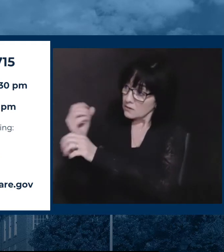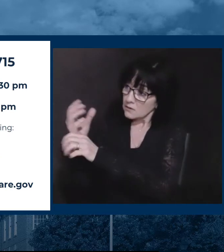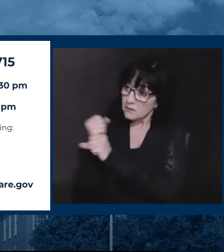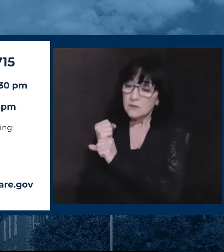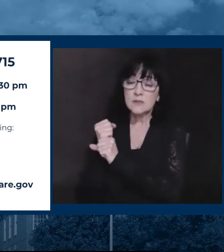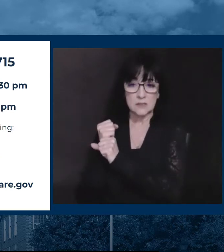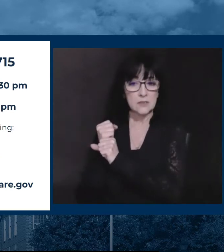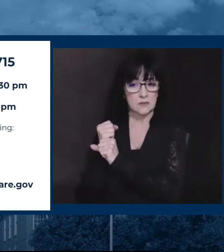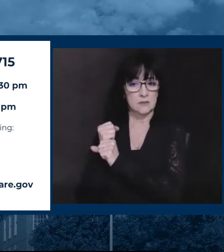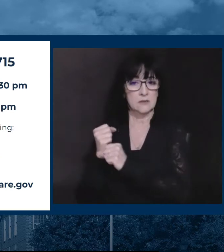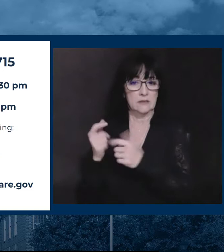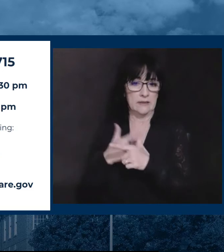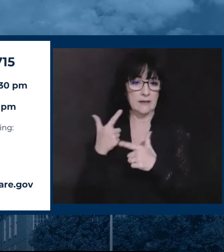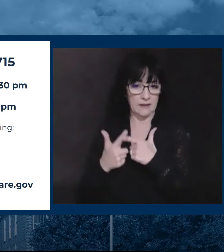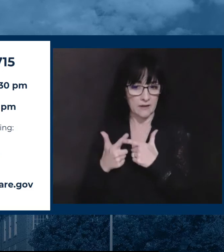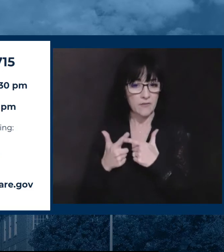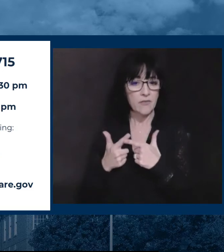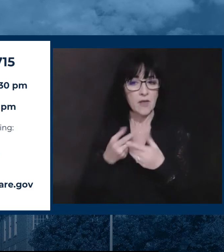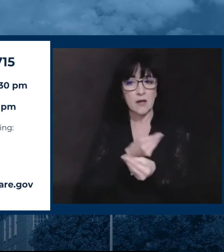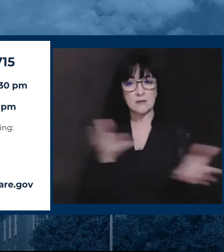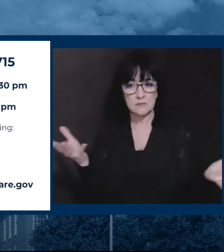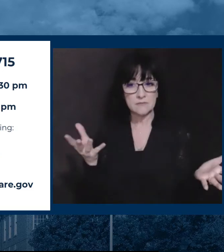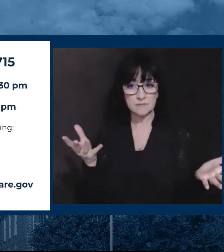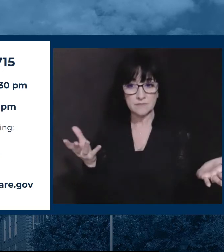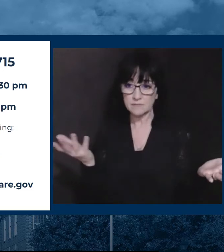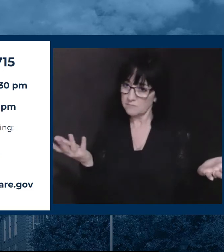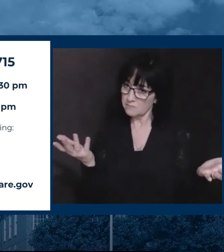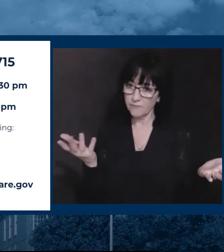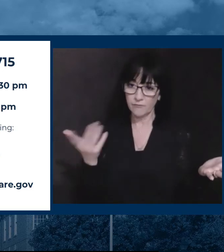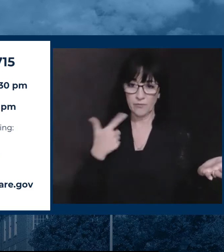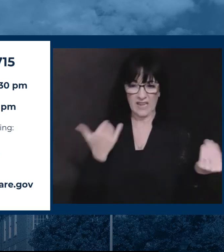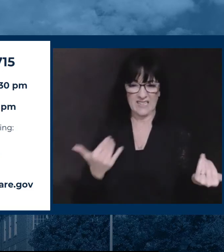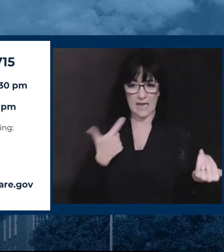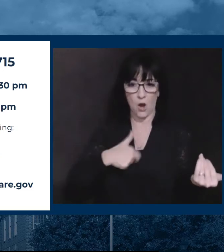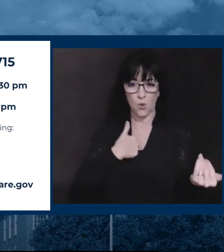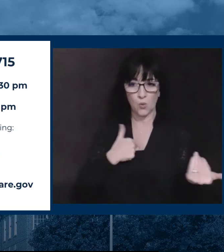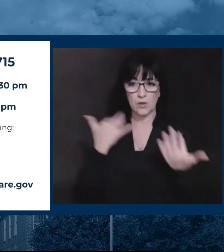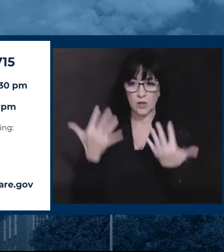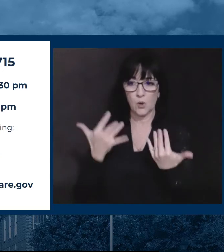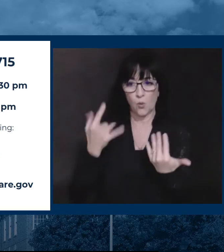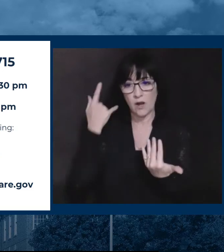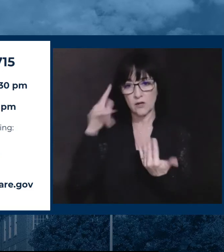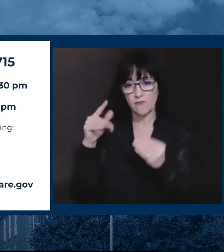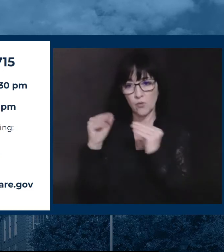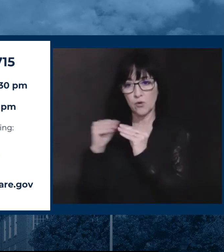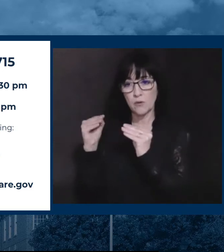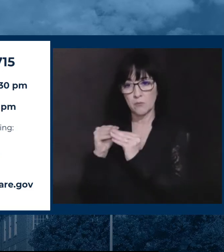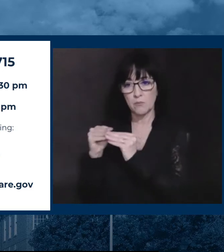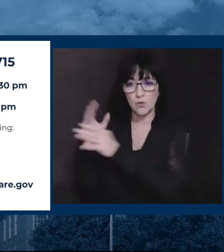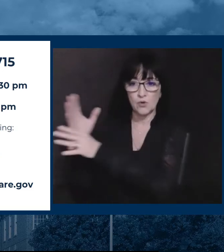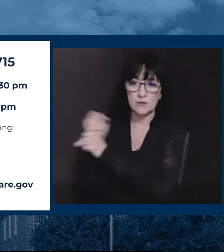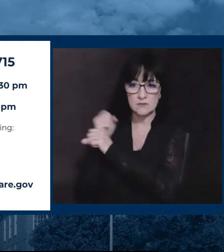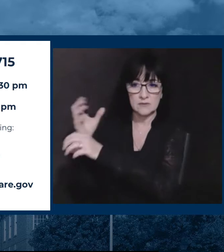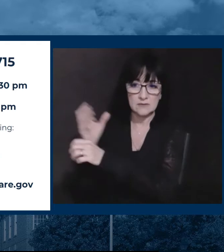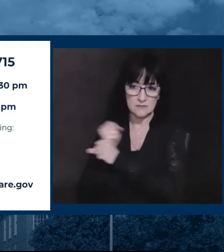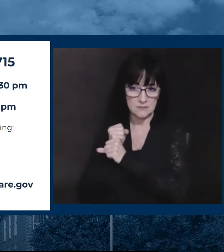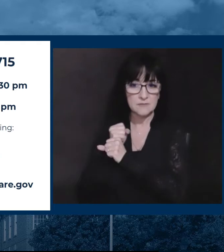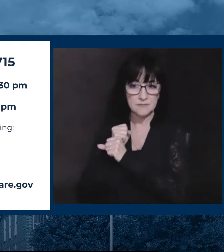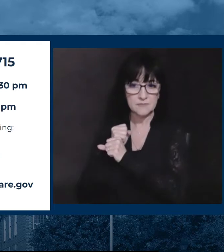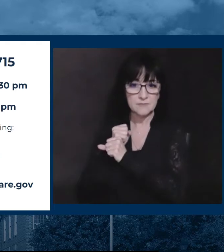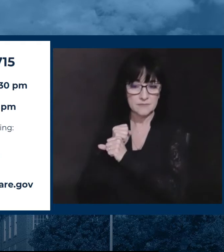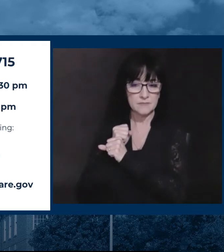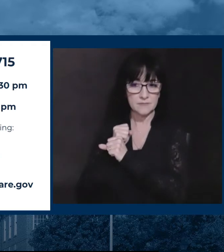that we're waiting for more vaccinations from the federal government than we have vaccinations not sitting